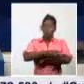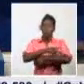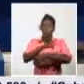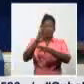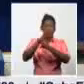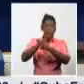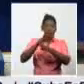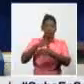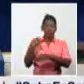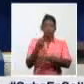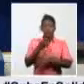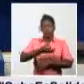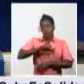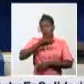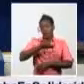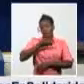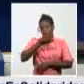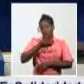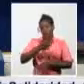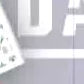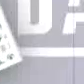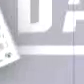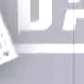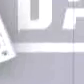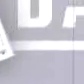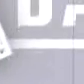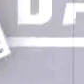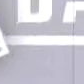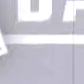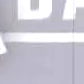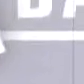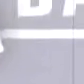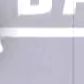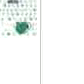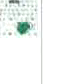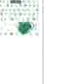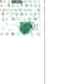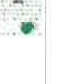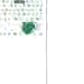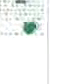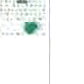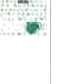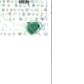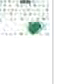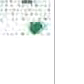our population.